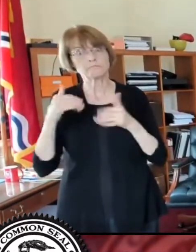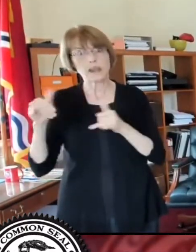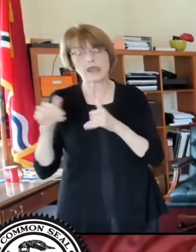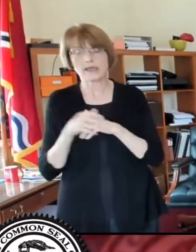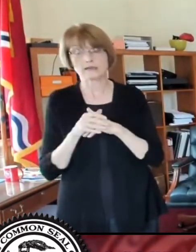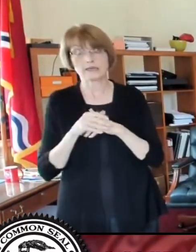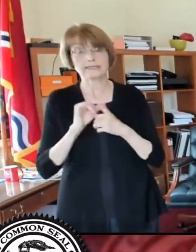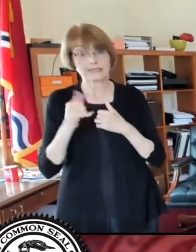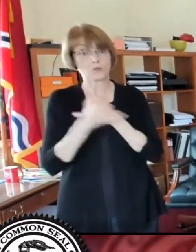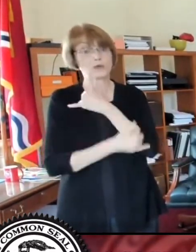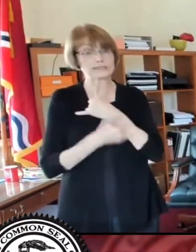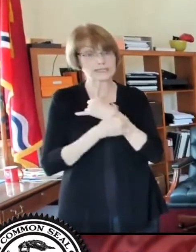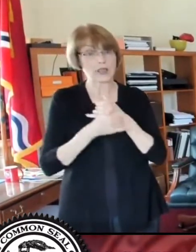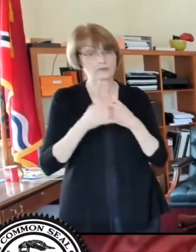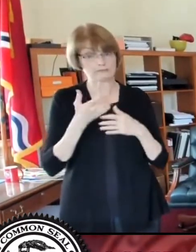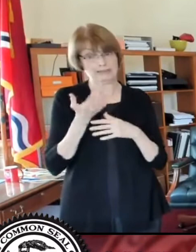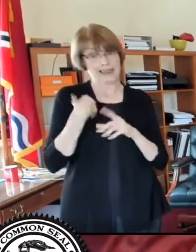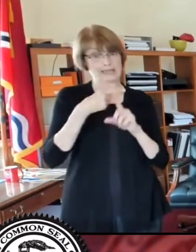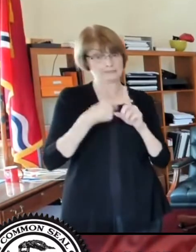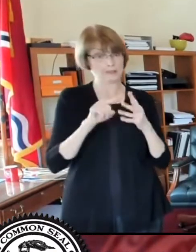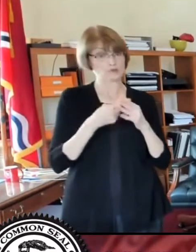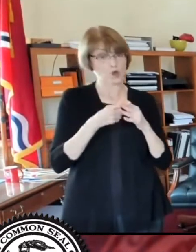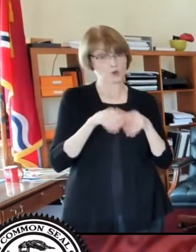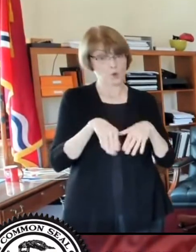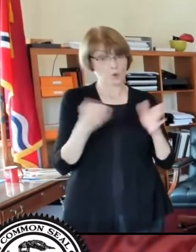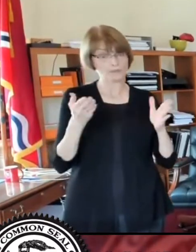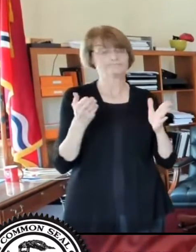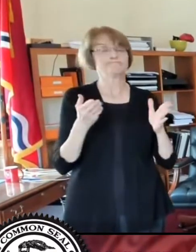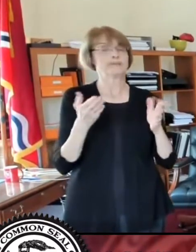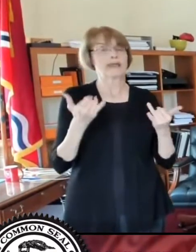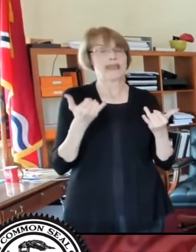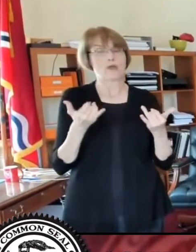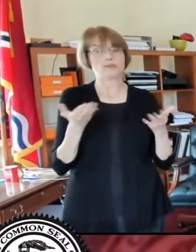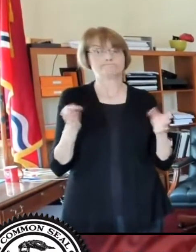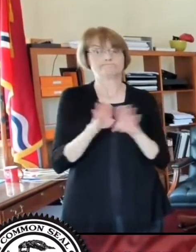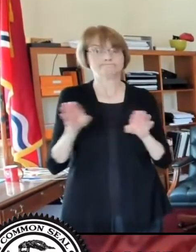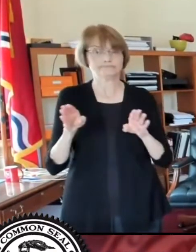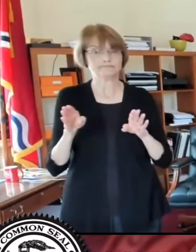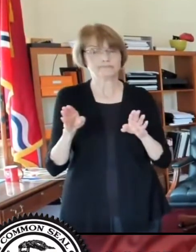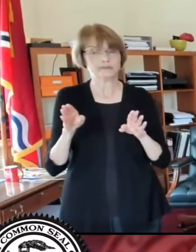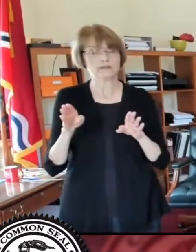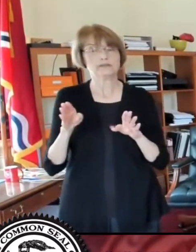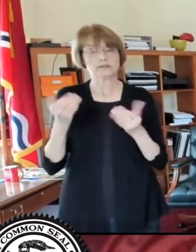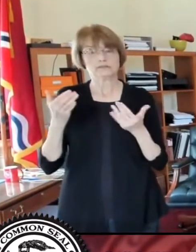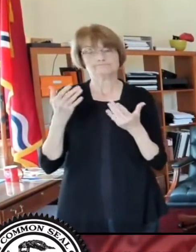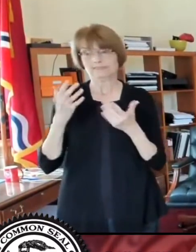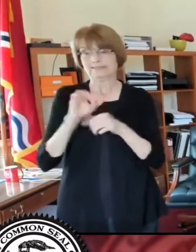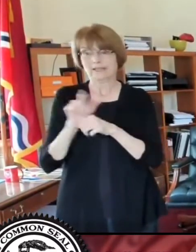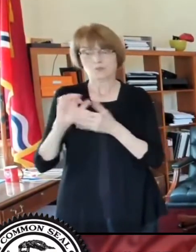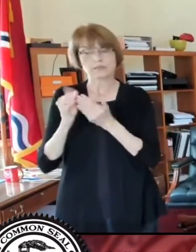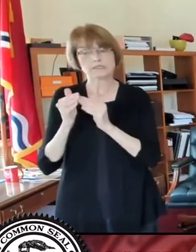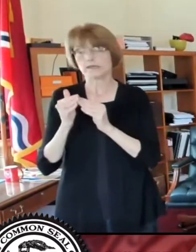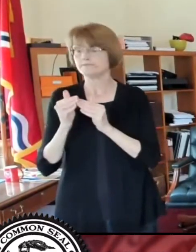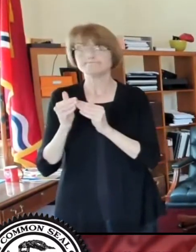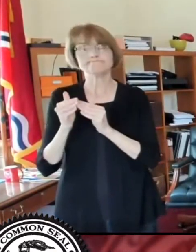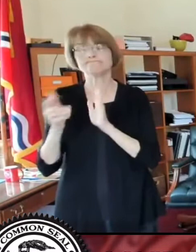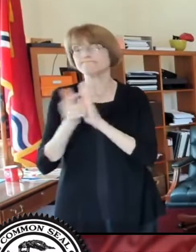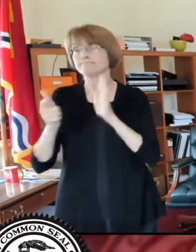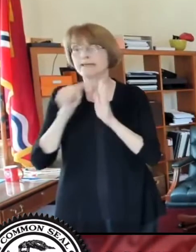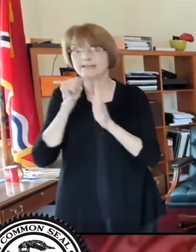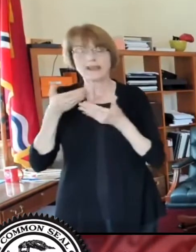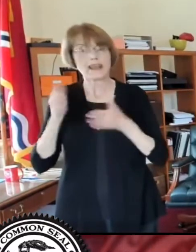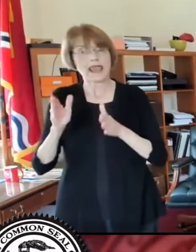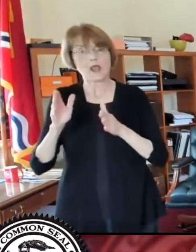and now they're pulling back on it. And we had not allowed youth sports team, and so that's still where we are, that and